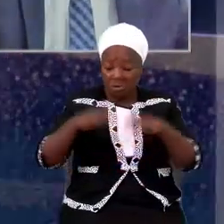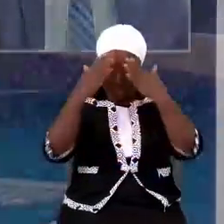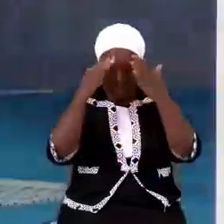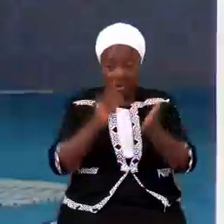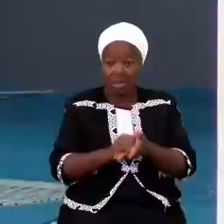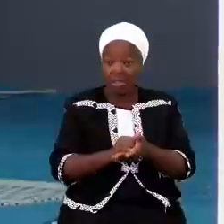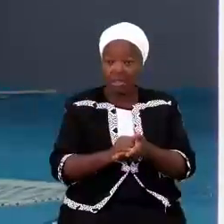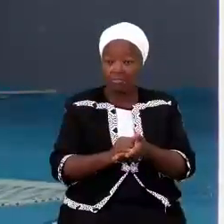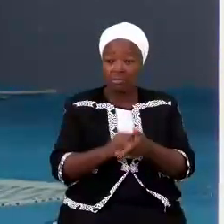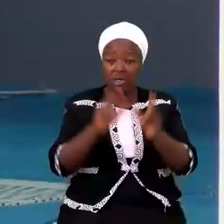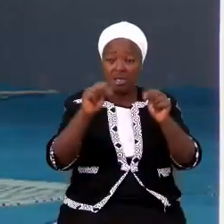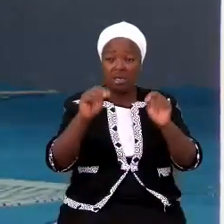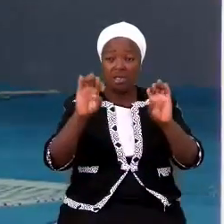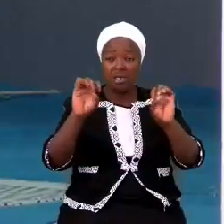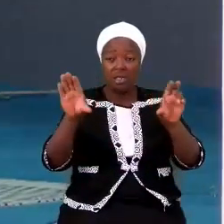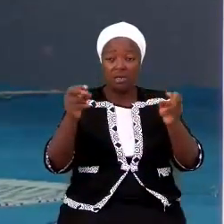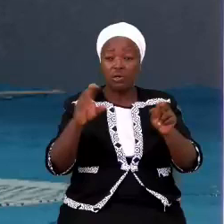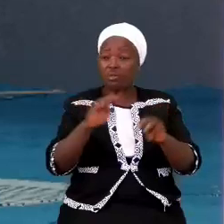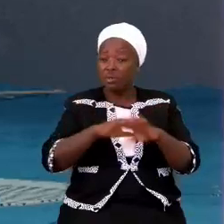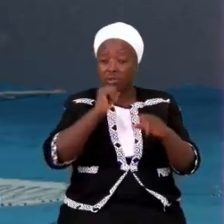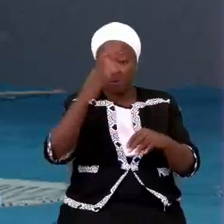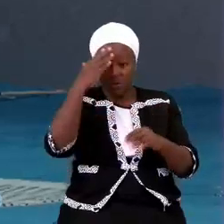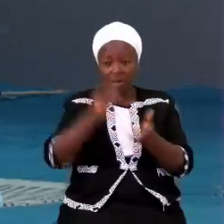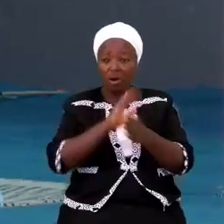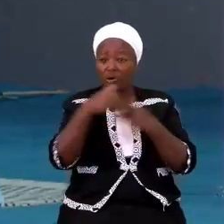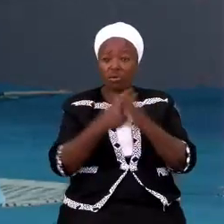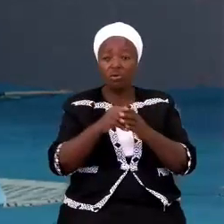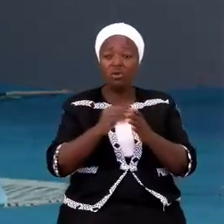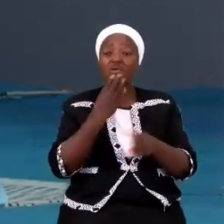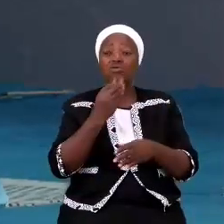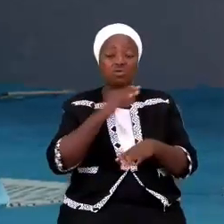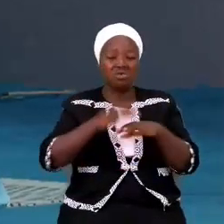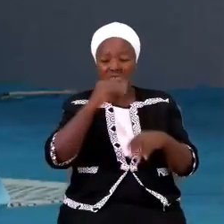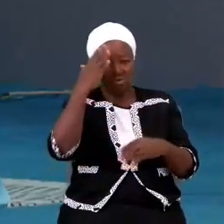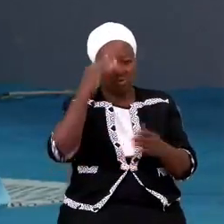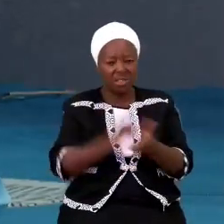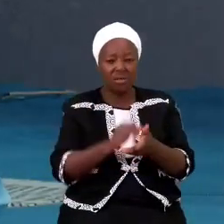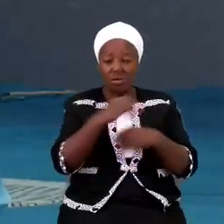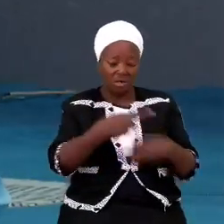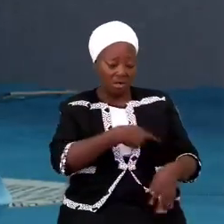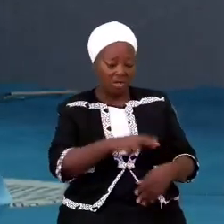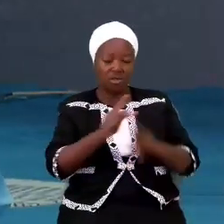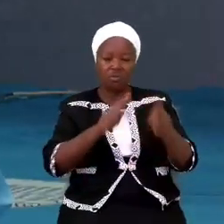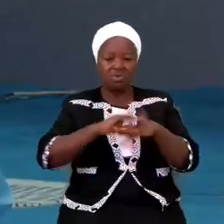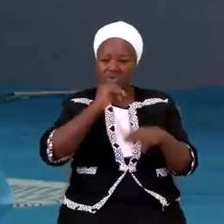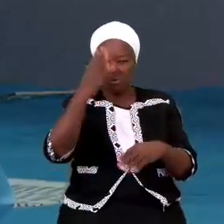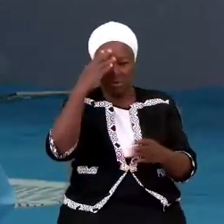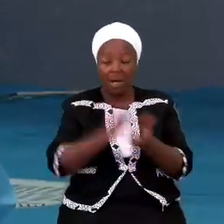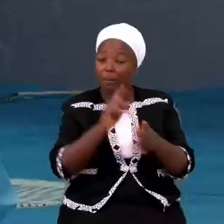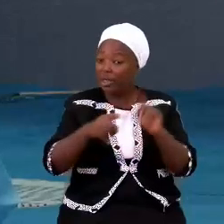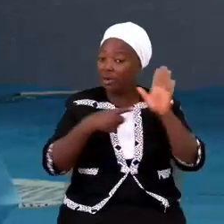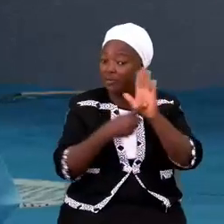that. But the revelation has now come. For God so loved the world that he gave his